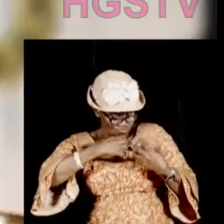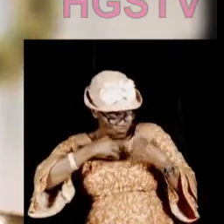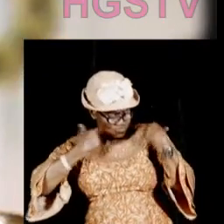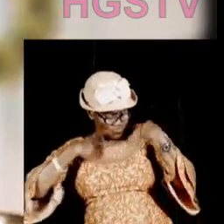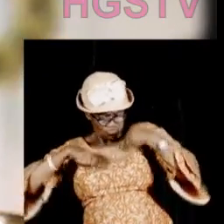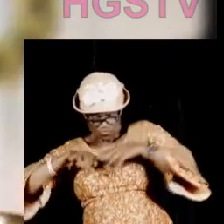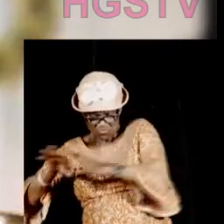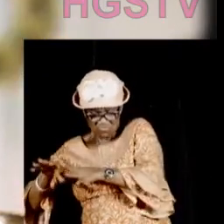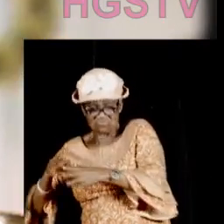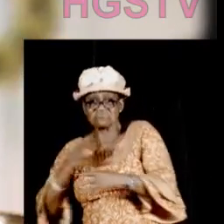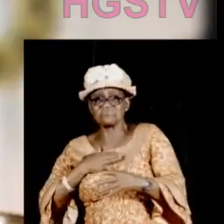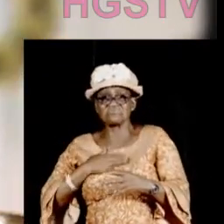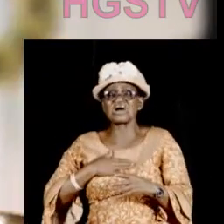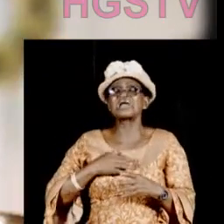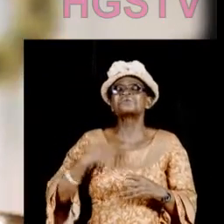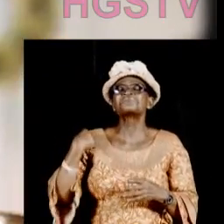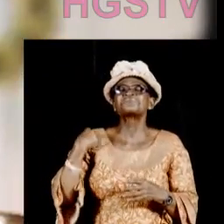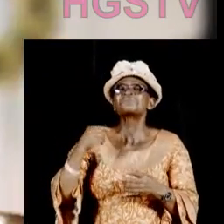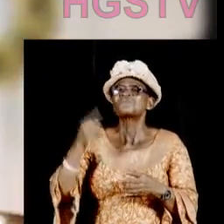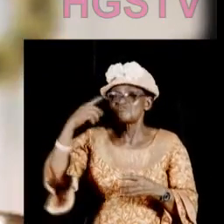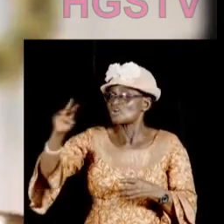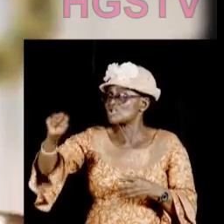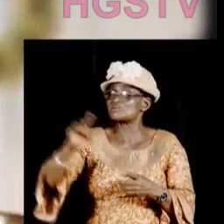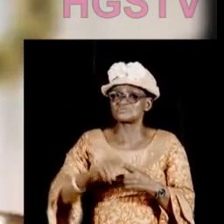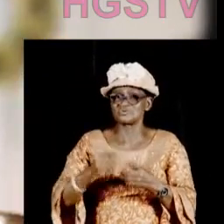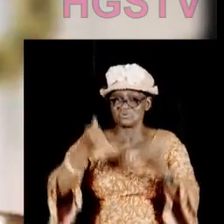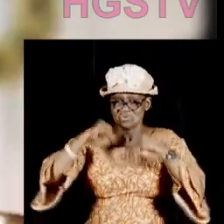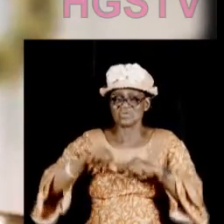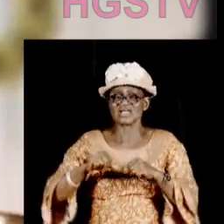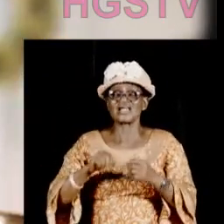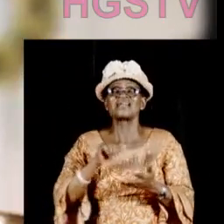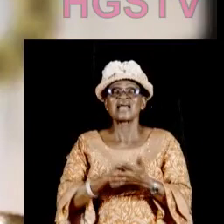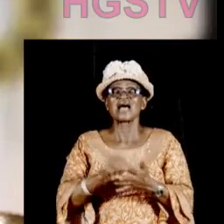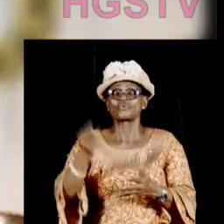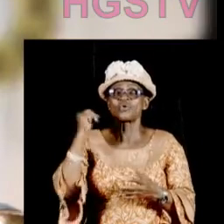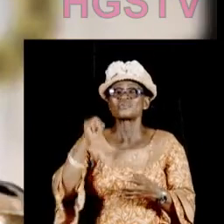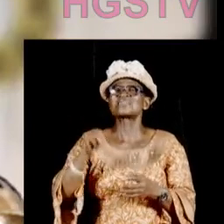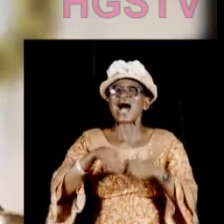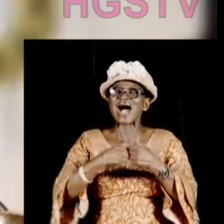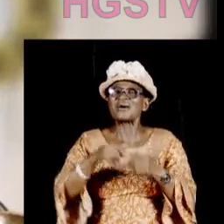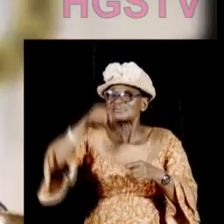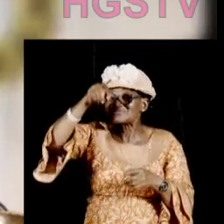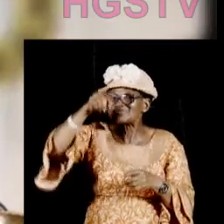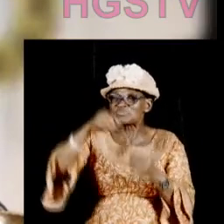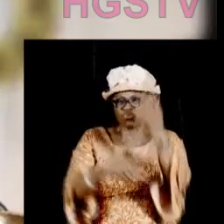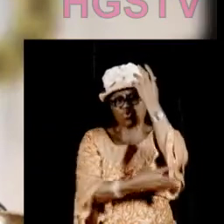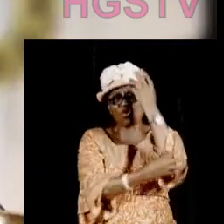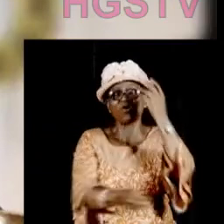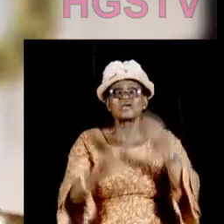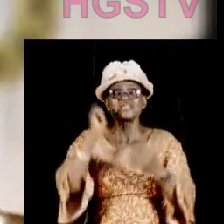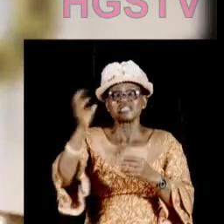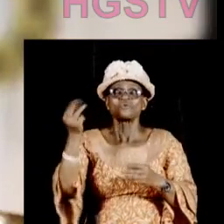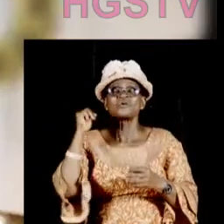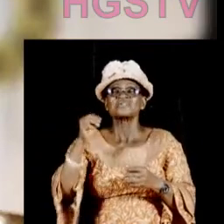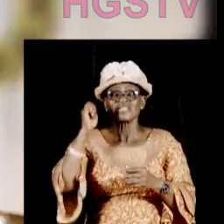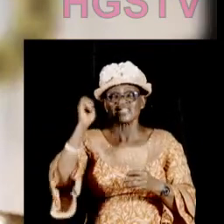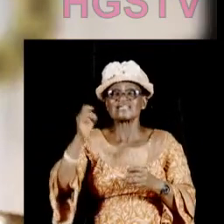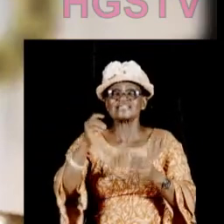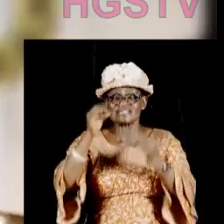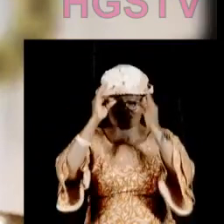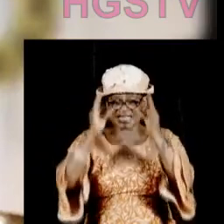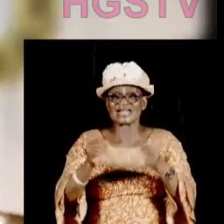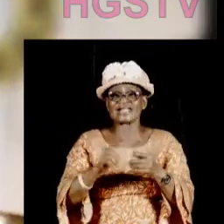be wearing. That's how down he was. He decided to go for 7 days fasting